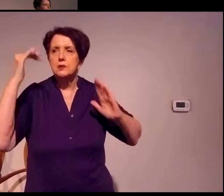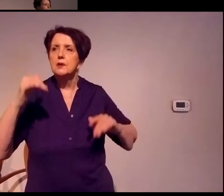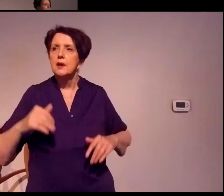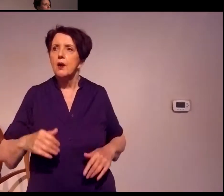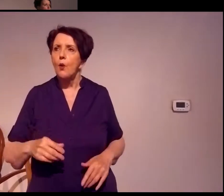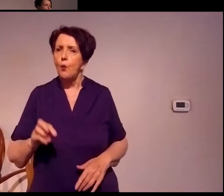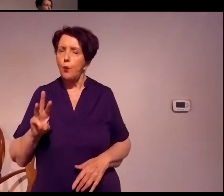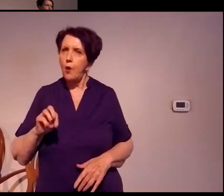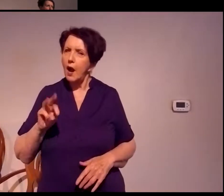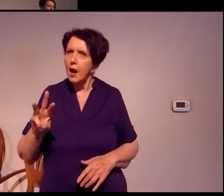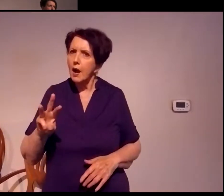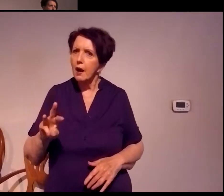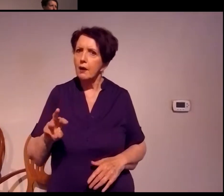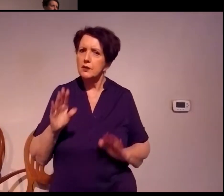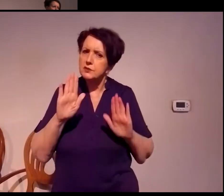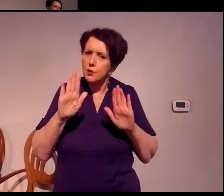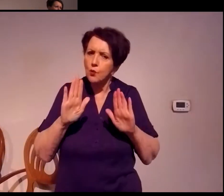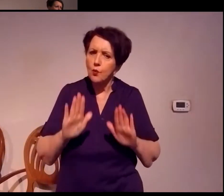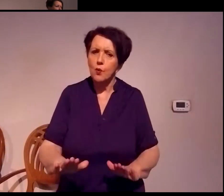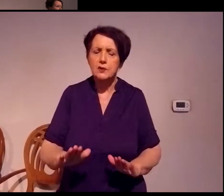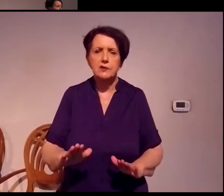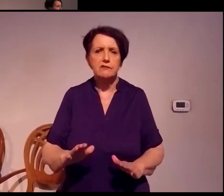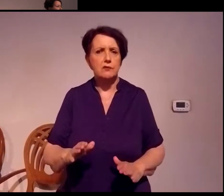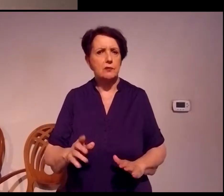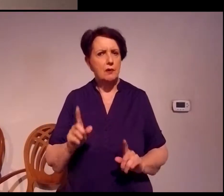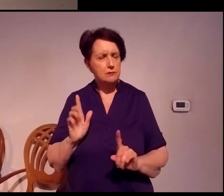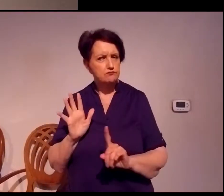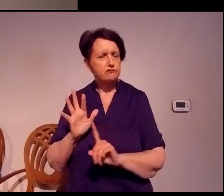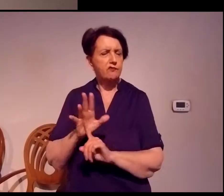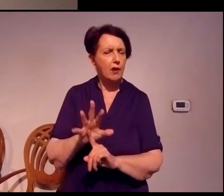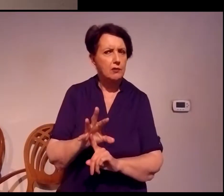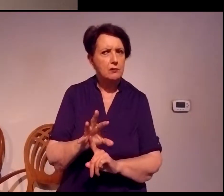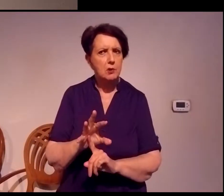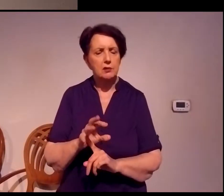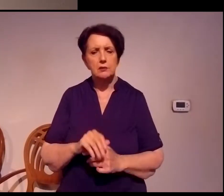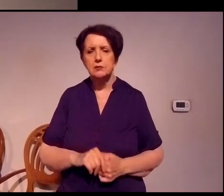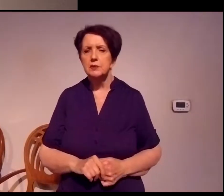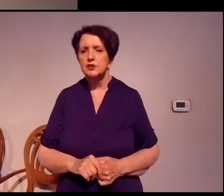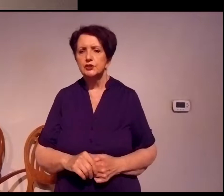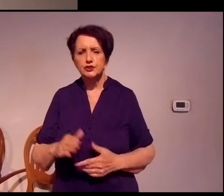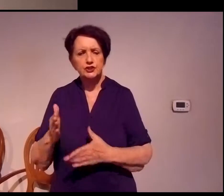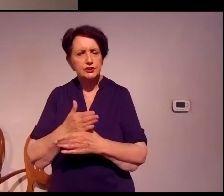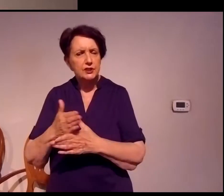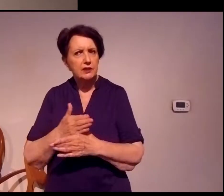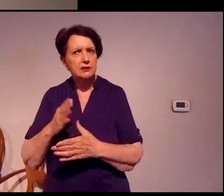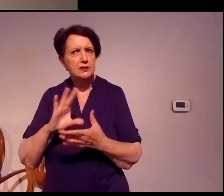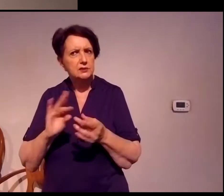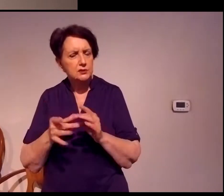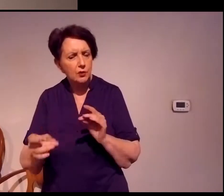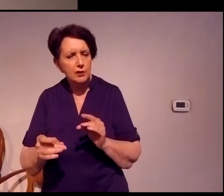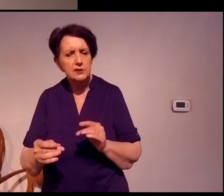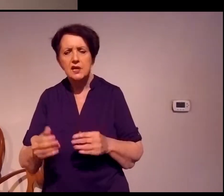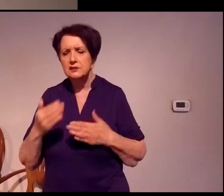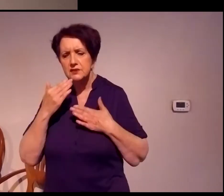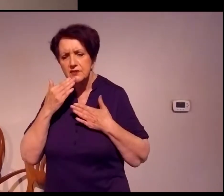wow, isn't that incredible that she's being so vulnerable, that she's sharing this with me. And I said, oh, thank you so much. I really